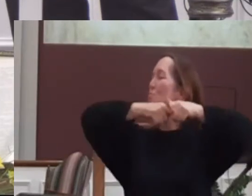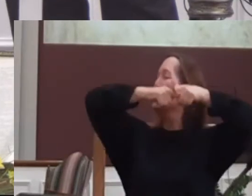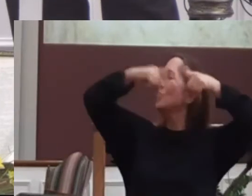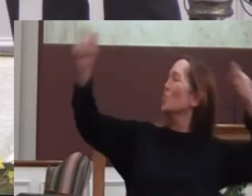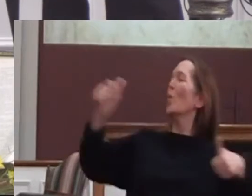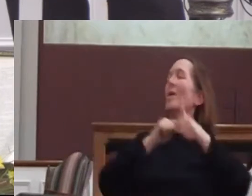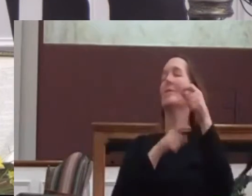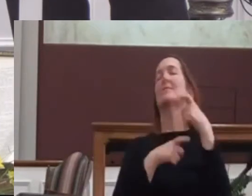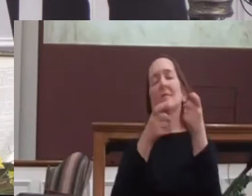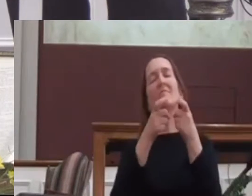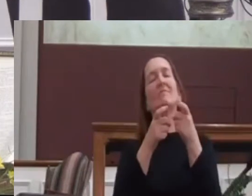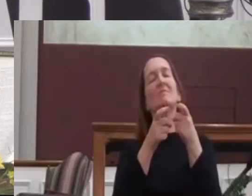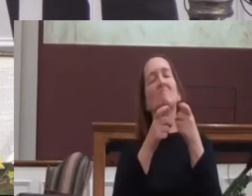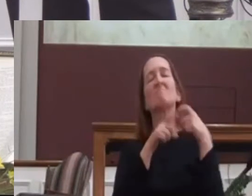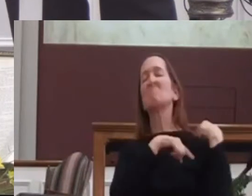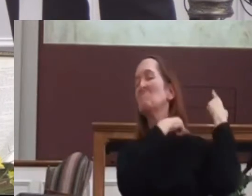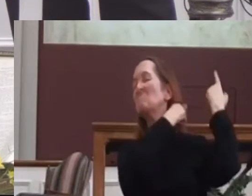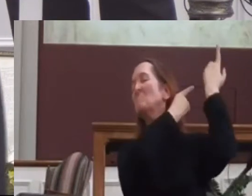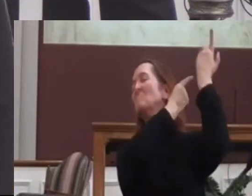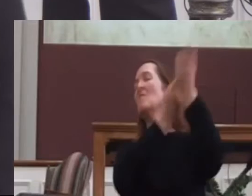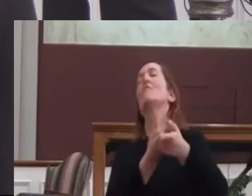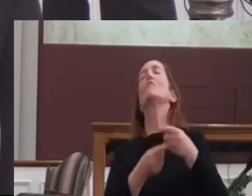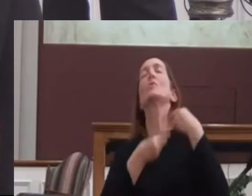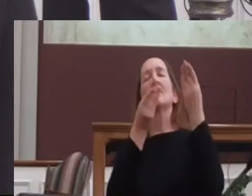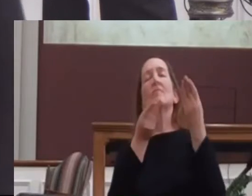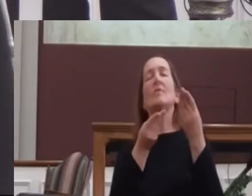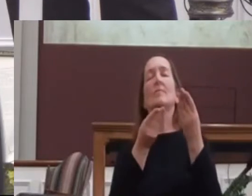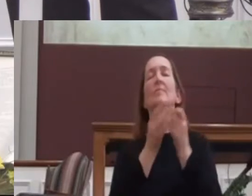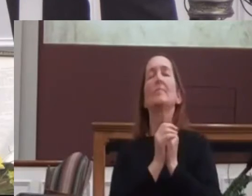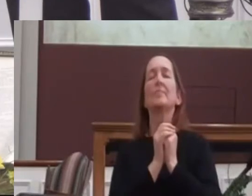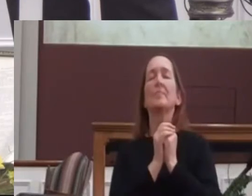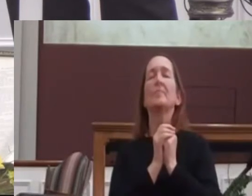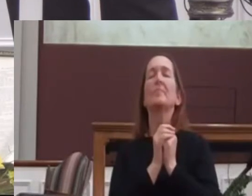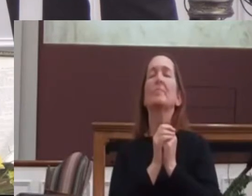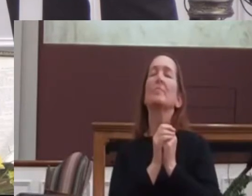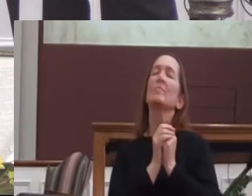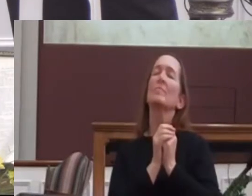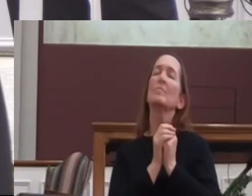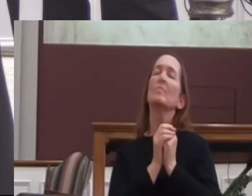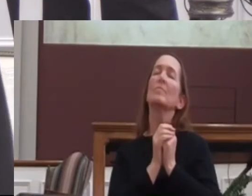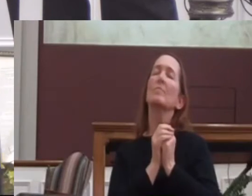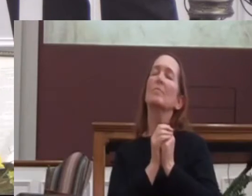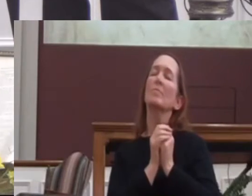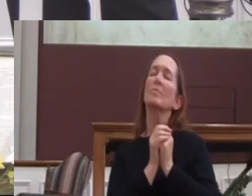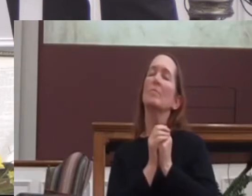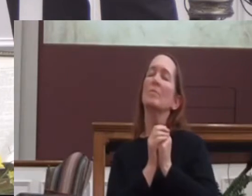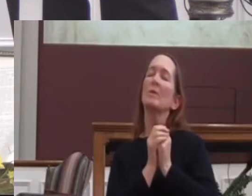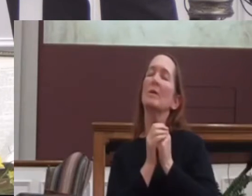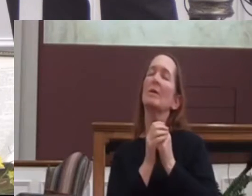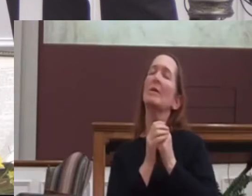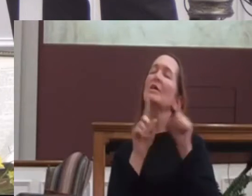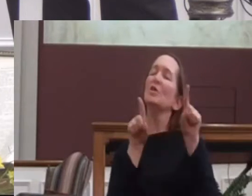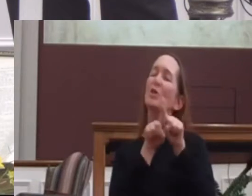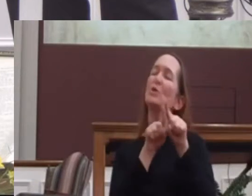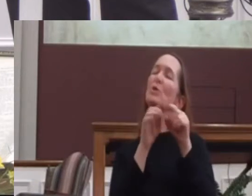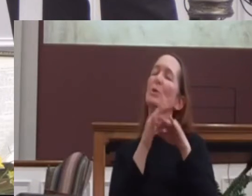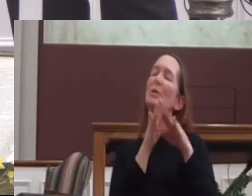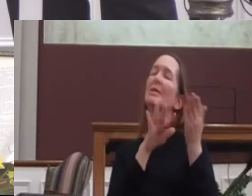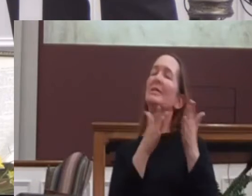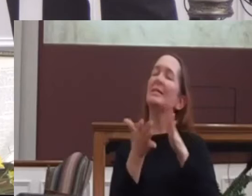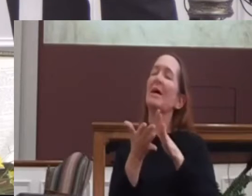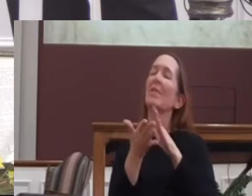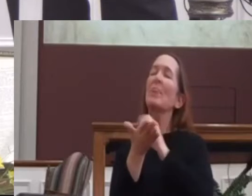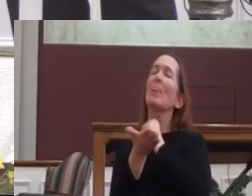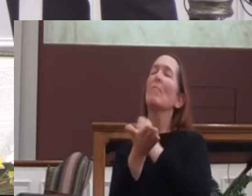mine. The greatest gift ever given. But it didn't end there because even in death,